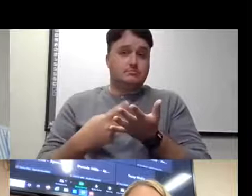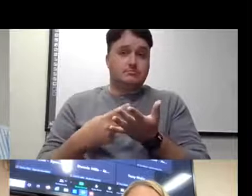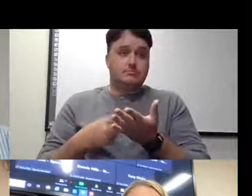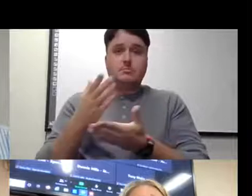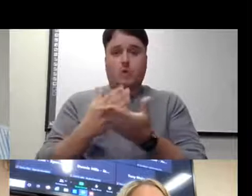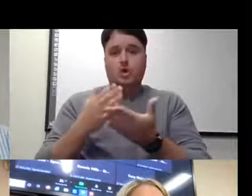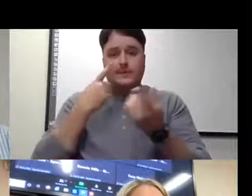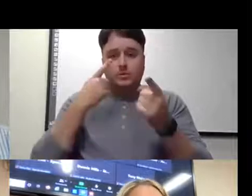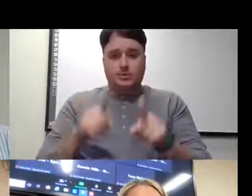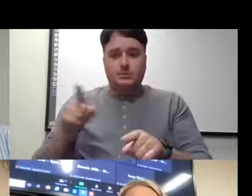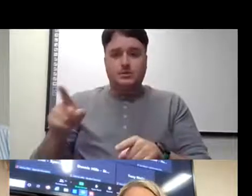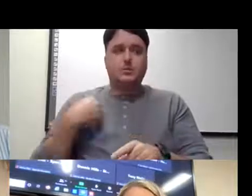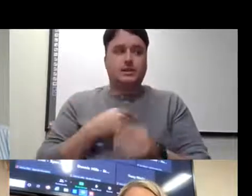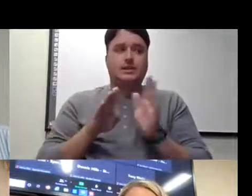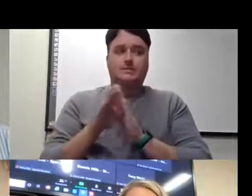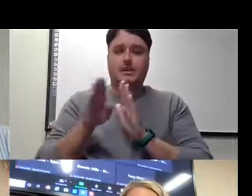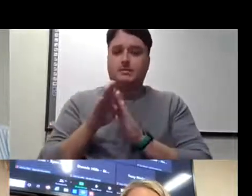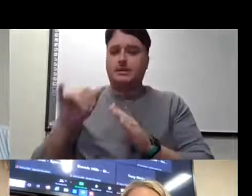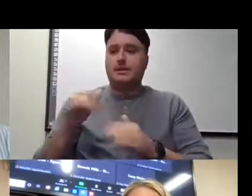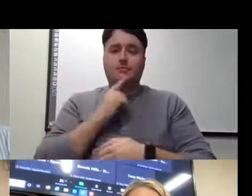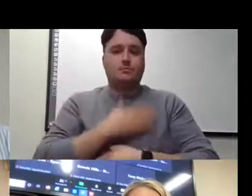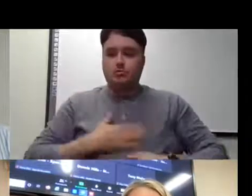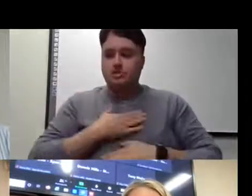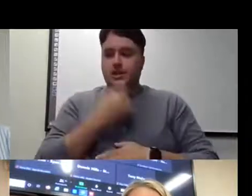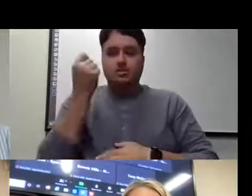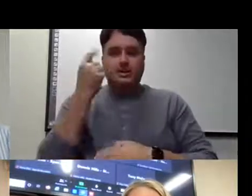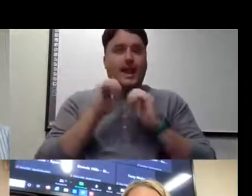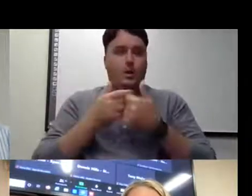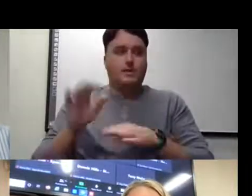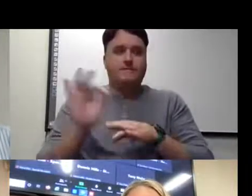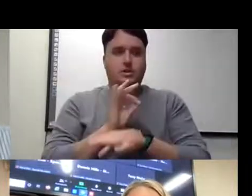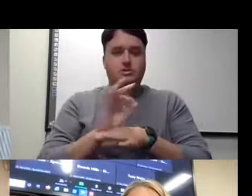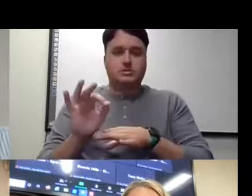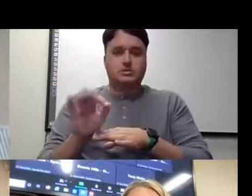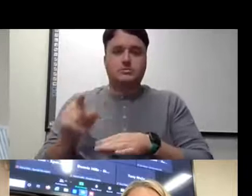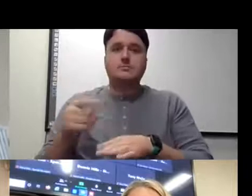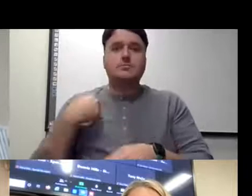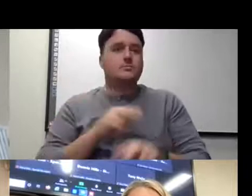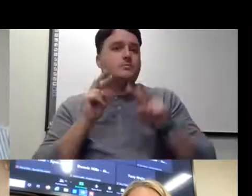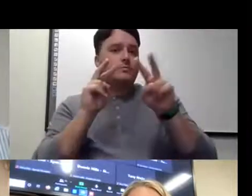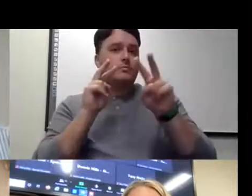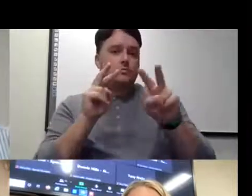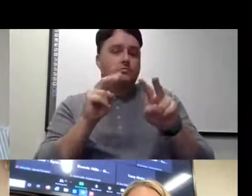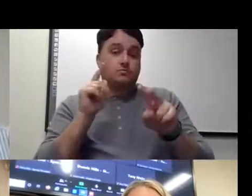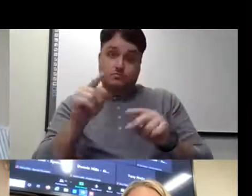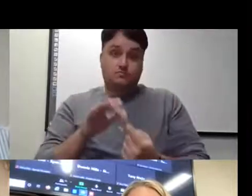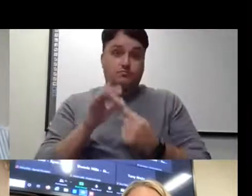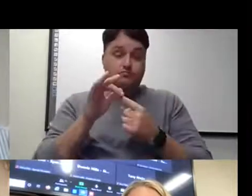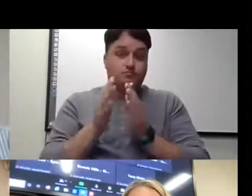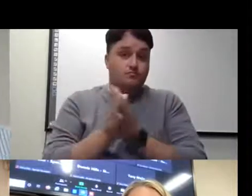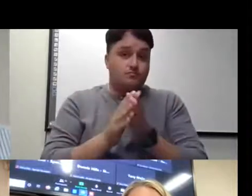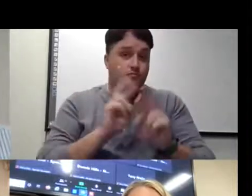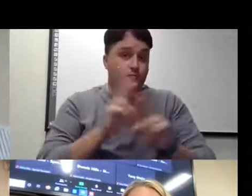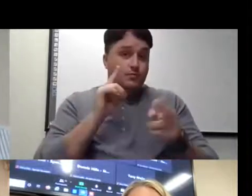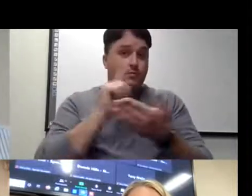of the agreement, so we develop a common appreciation and understanding of how they function. So we're looking forward to that discussion. We anticipate it'll be the